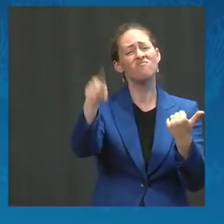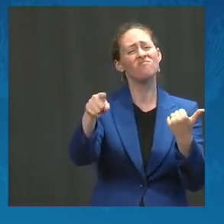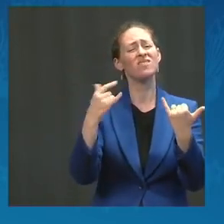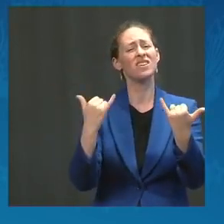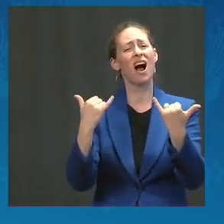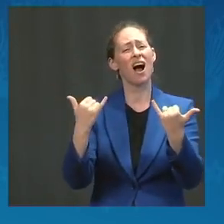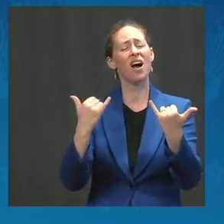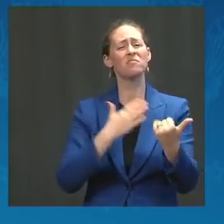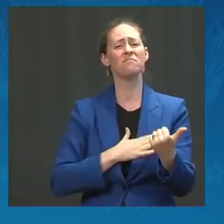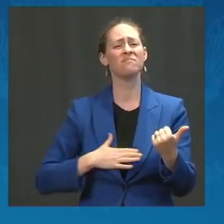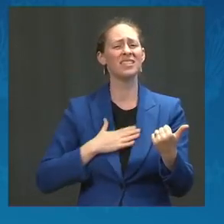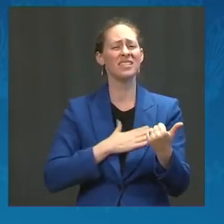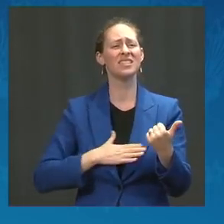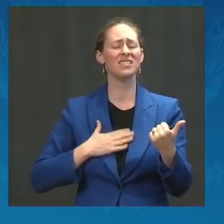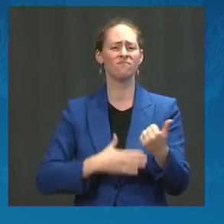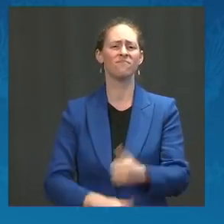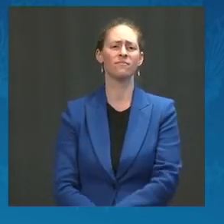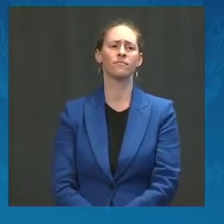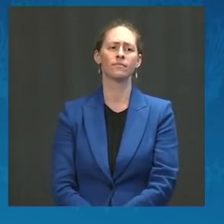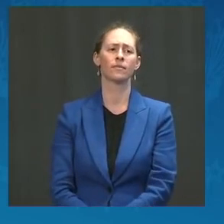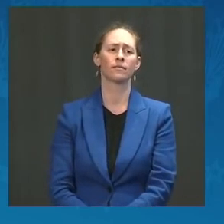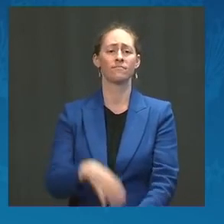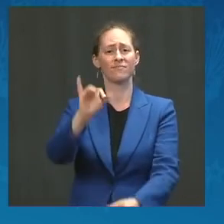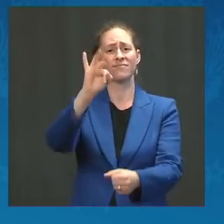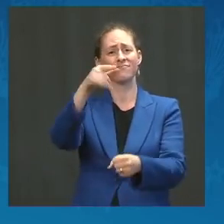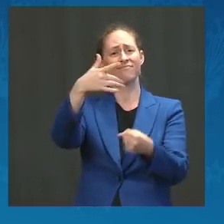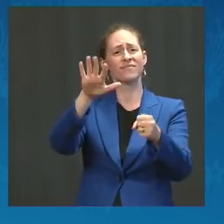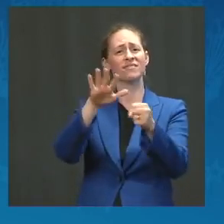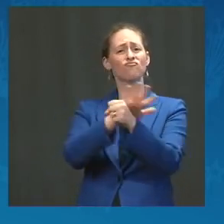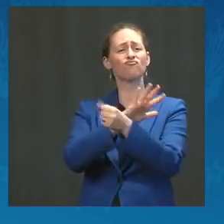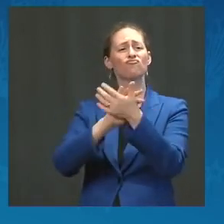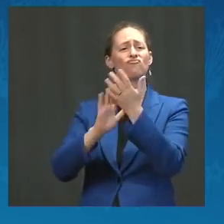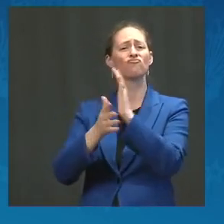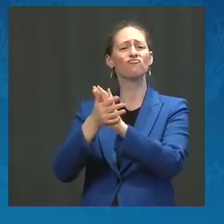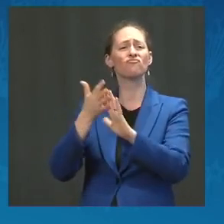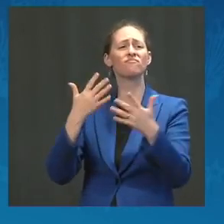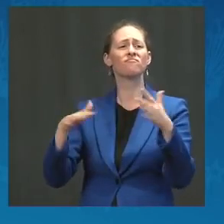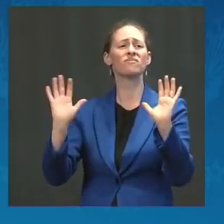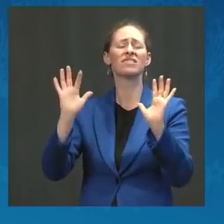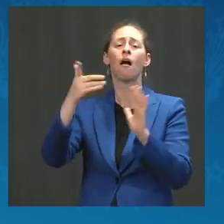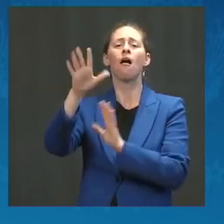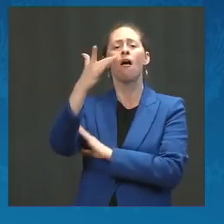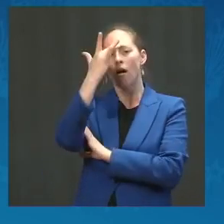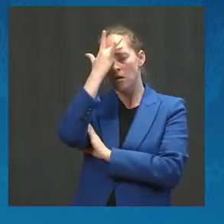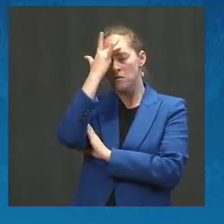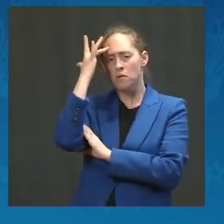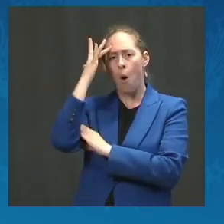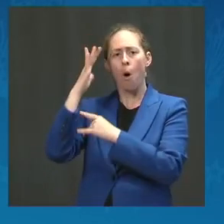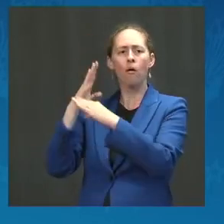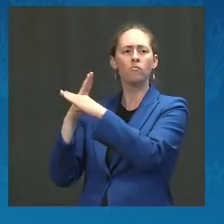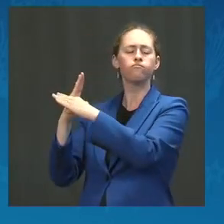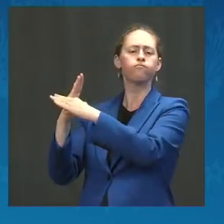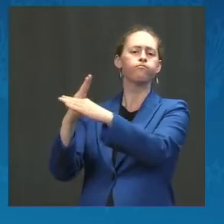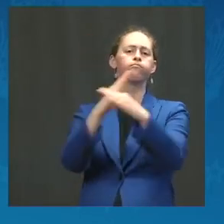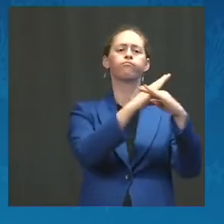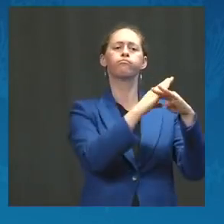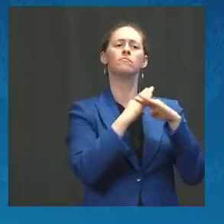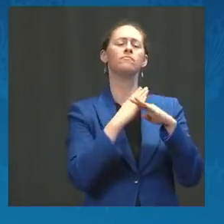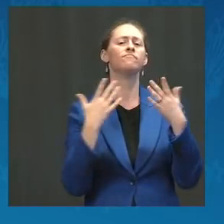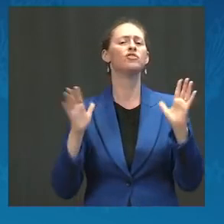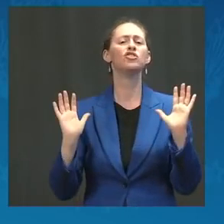The bottom line is if you're fully vaccinated, you're highly protected from COVID-19. But I also